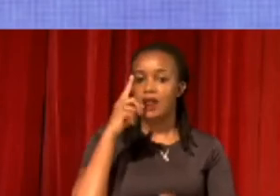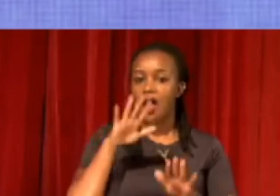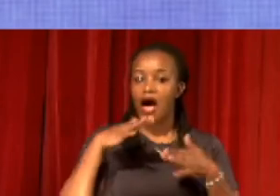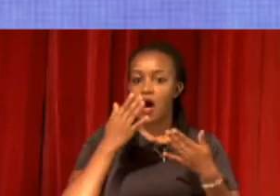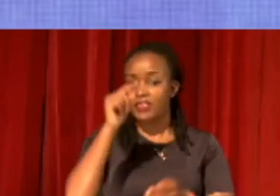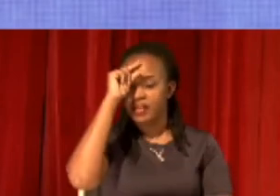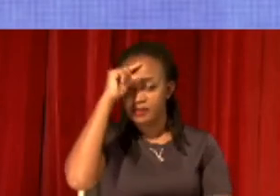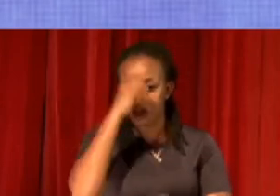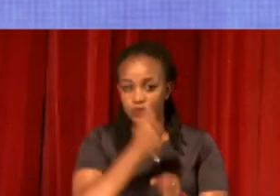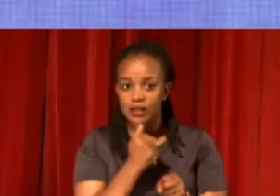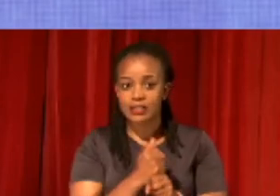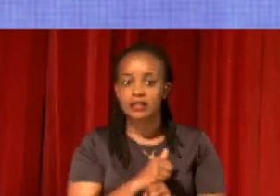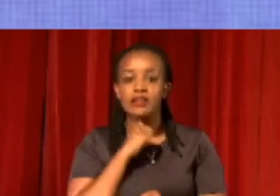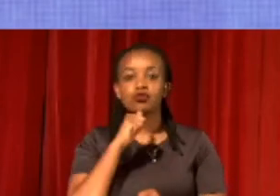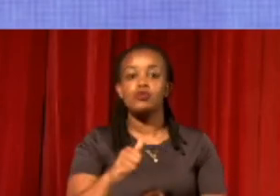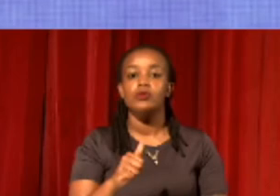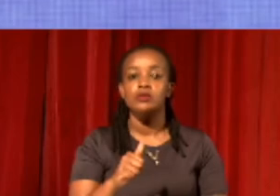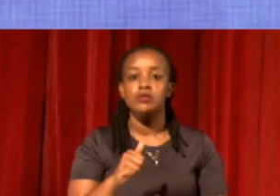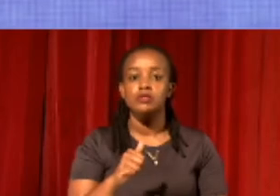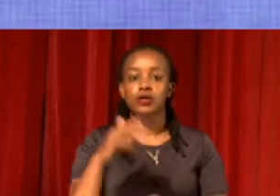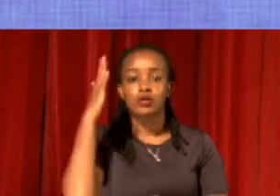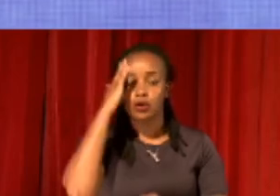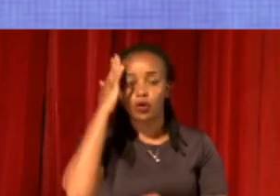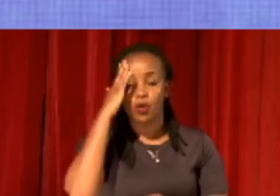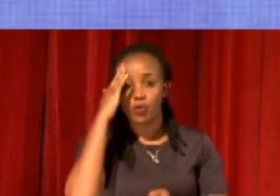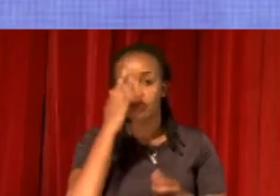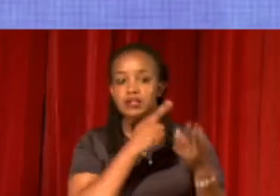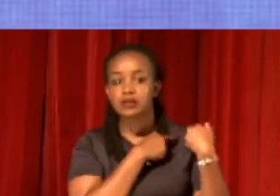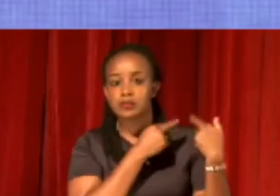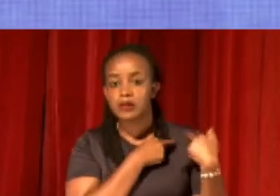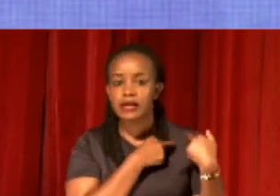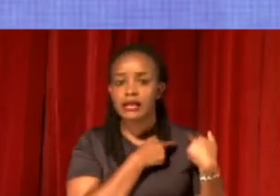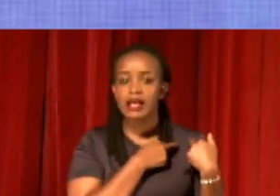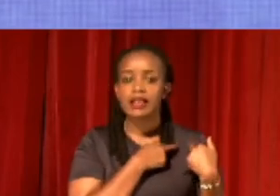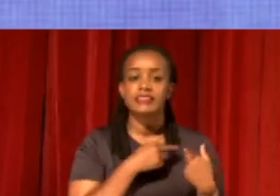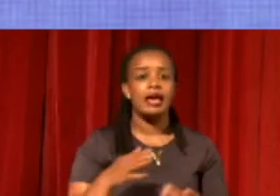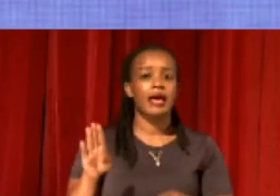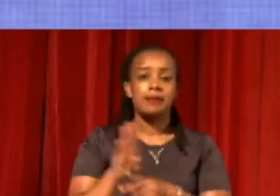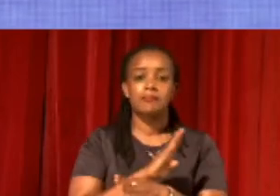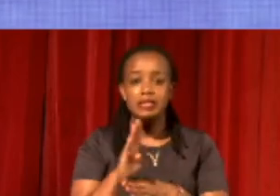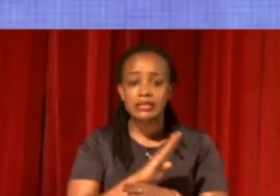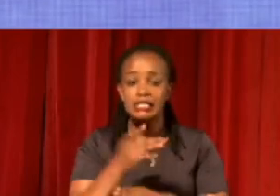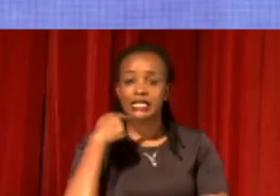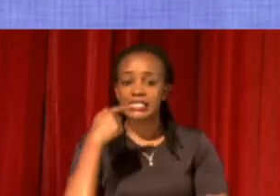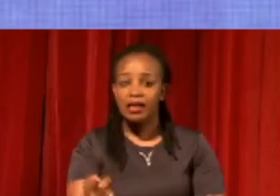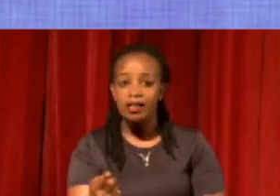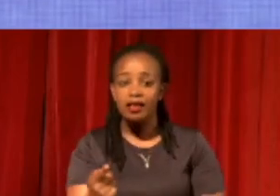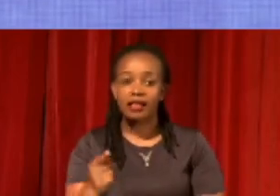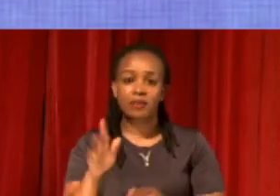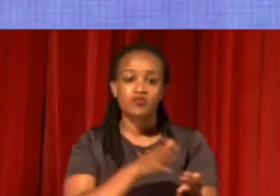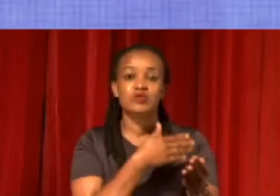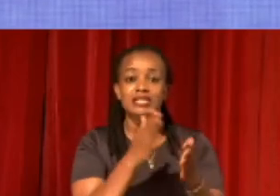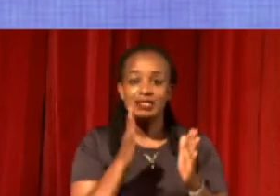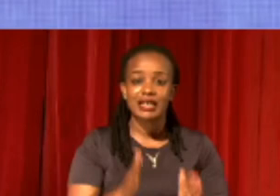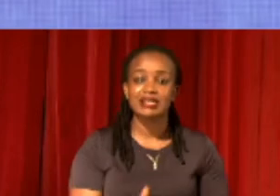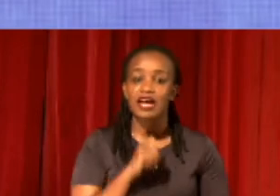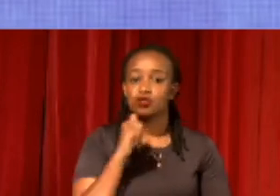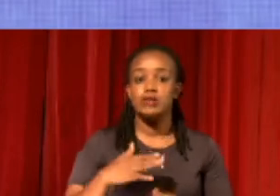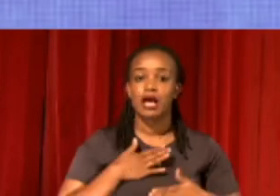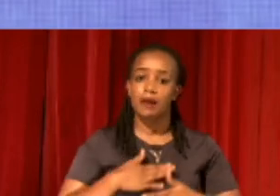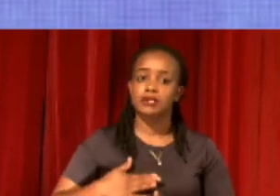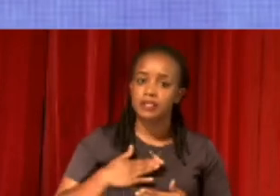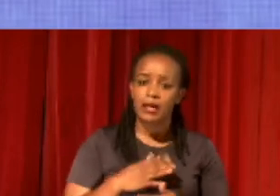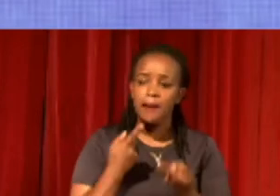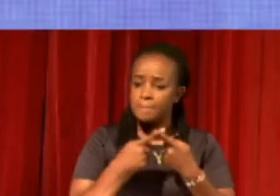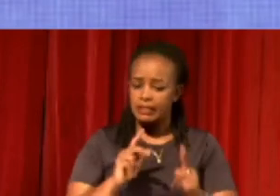mandate. And they're busy on the television saying that artists are not appreciative. We are appreciative. The president has done a good thing for